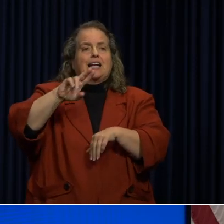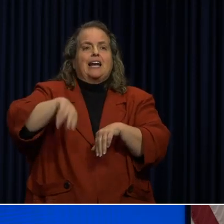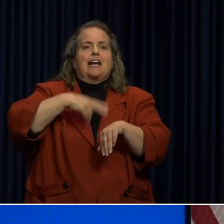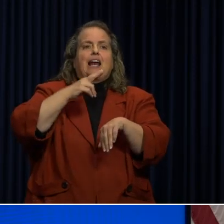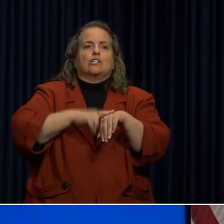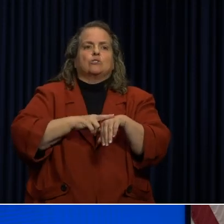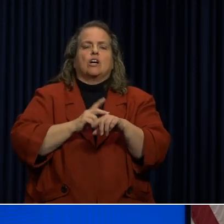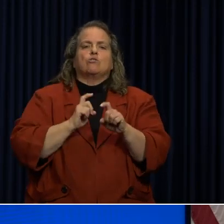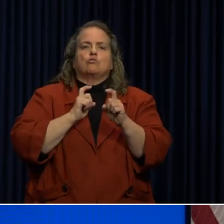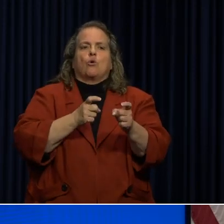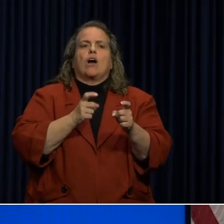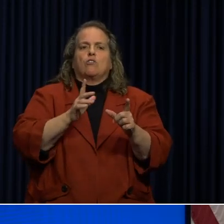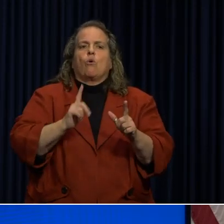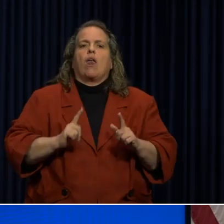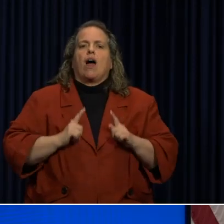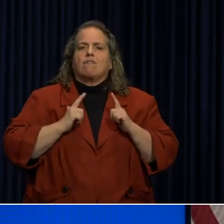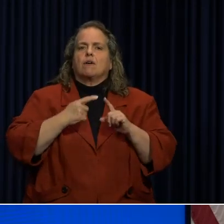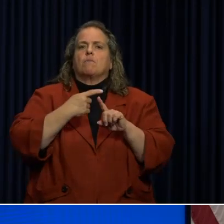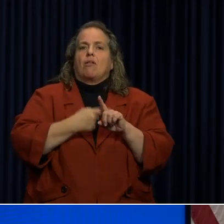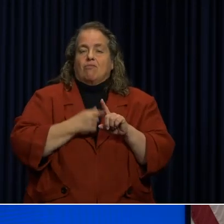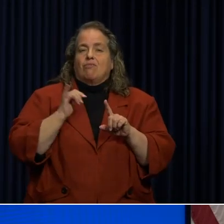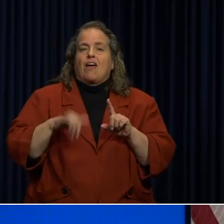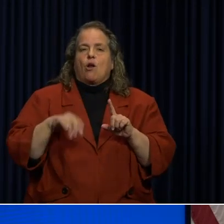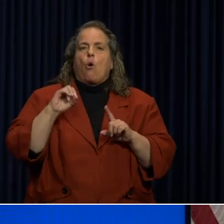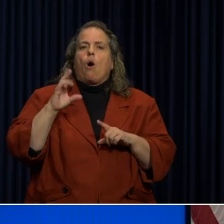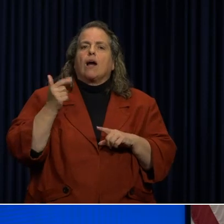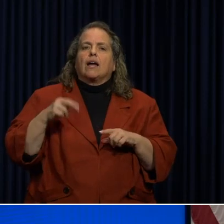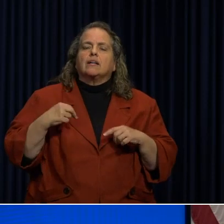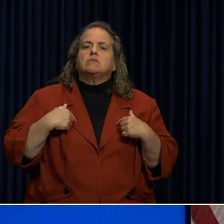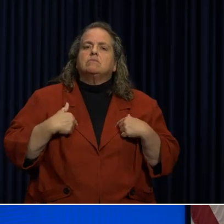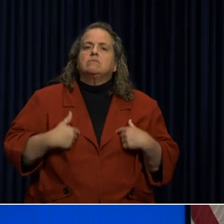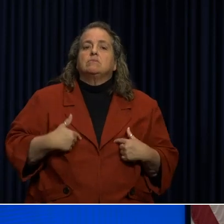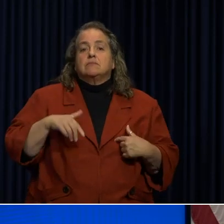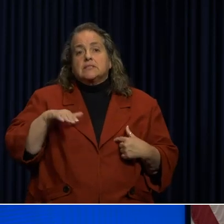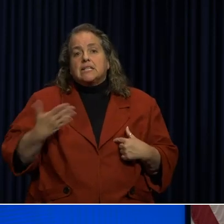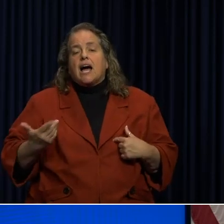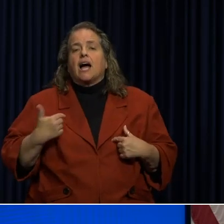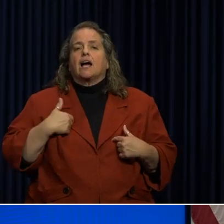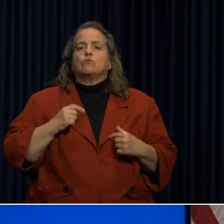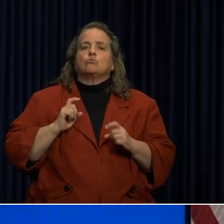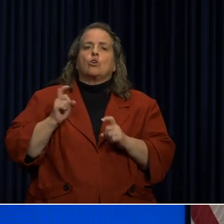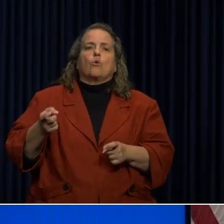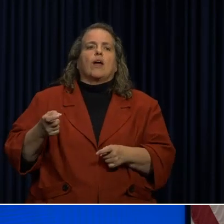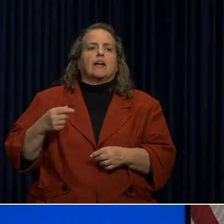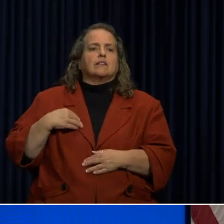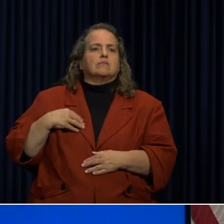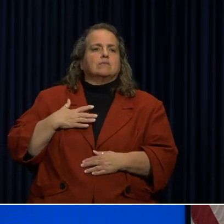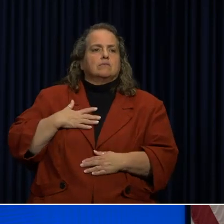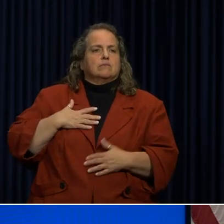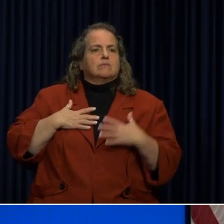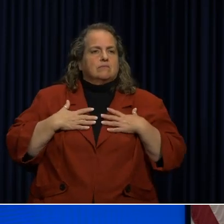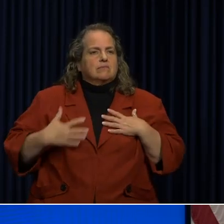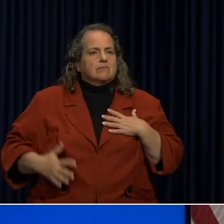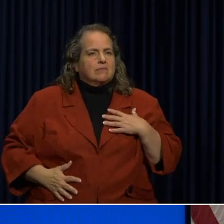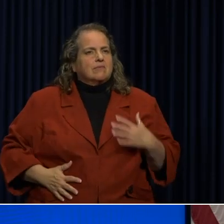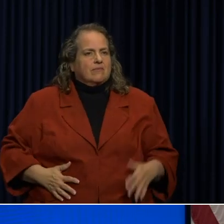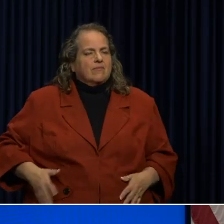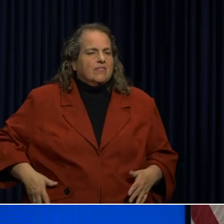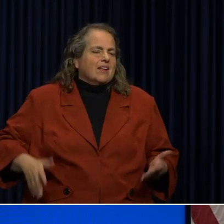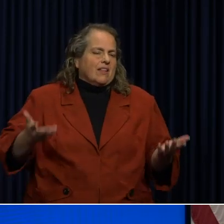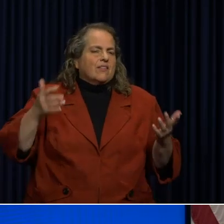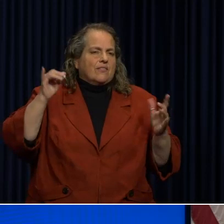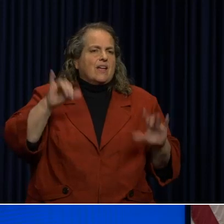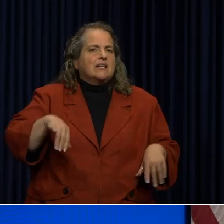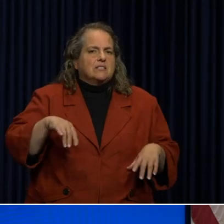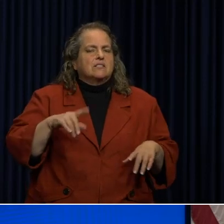folks that do this type of amazing work looking out for people every single day, but stepping up and helping us better